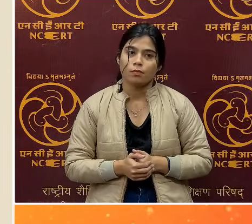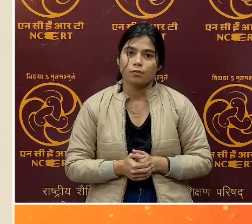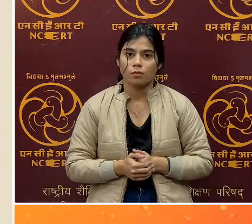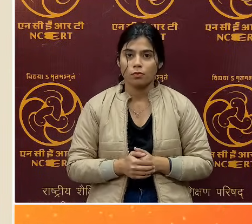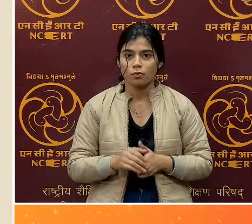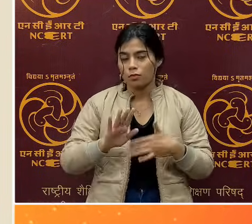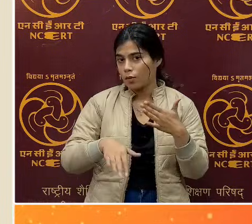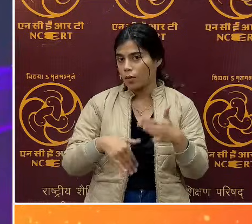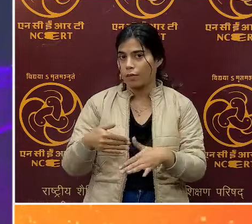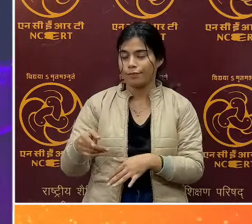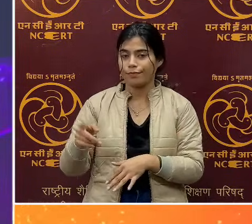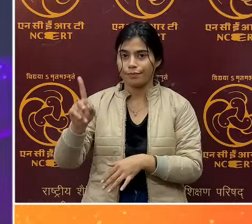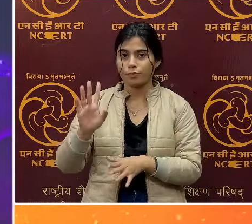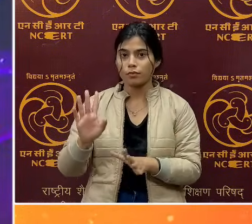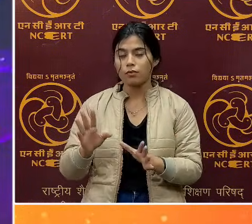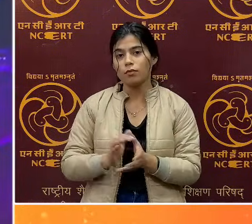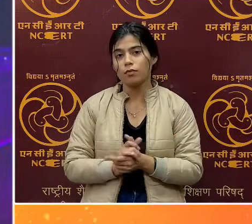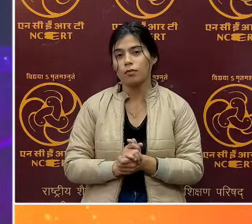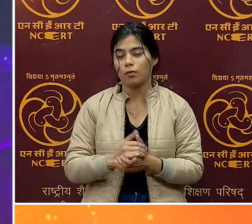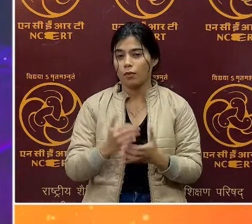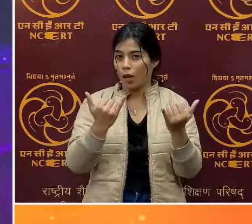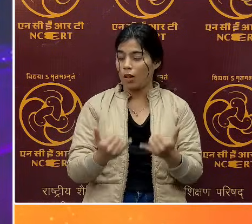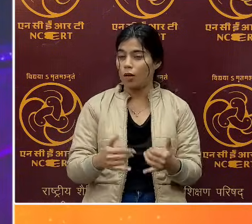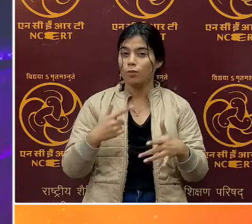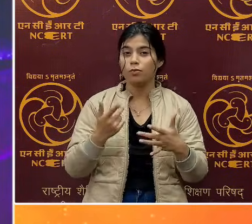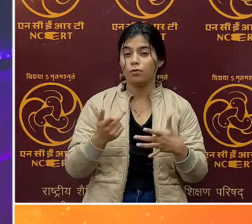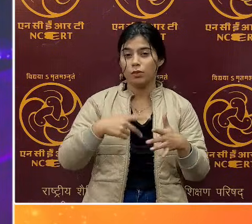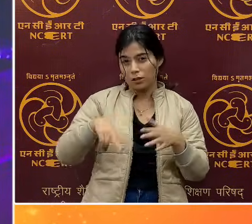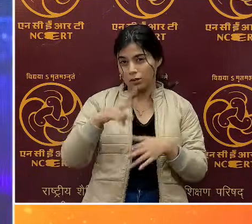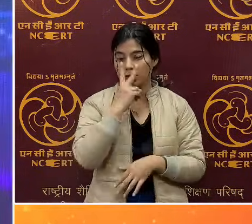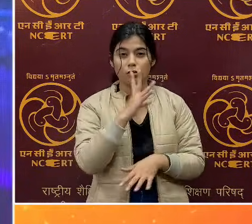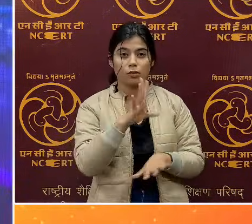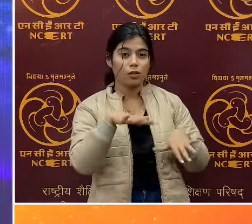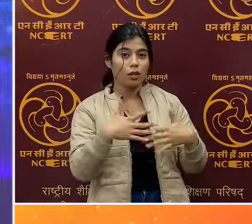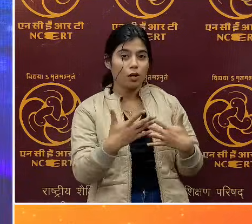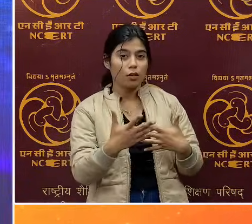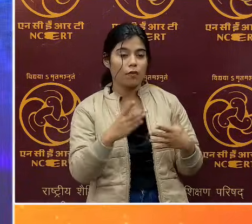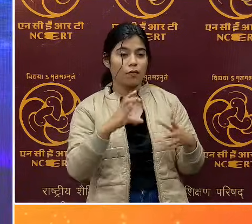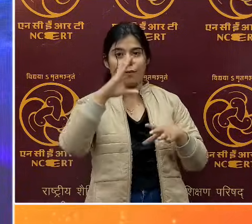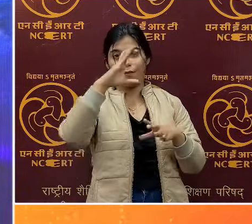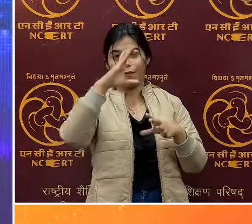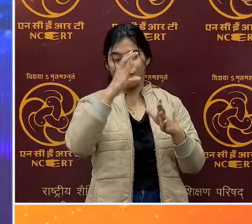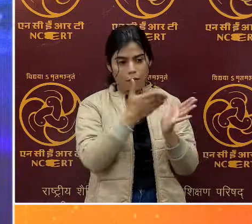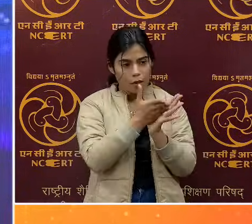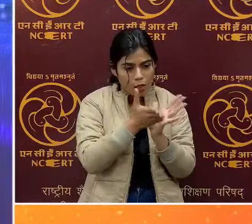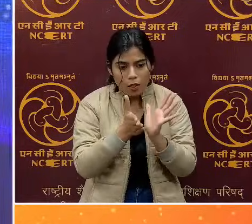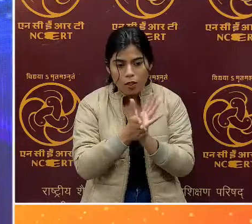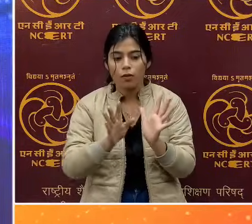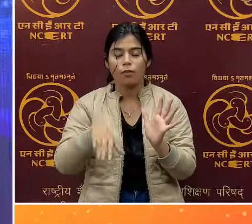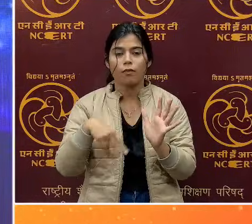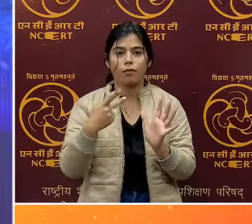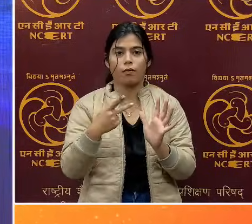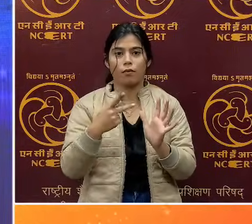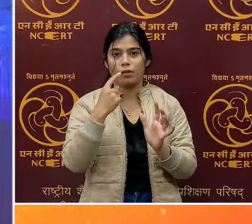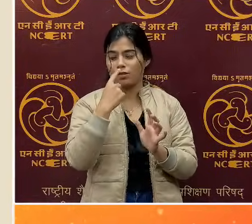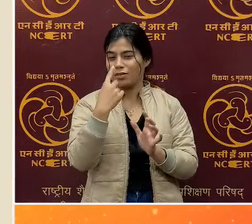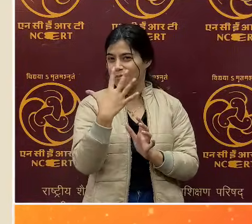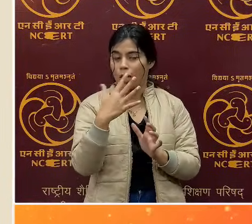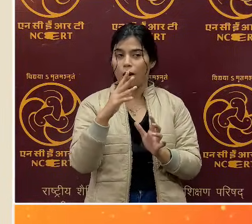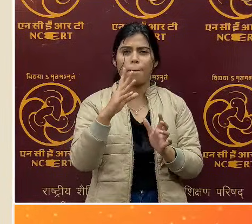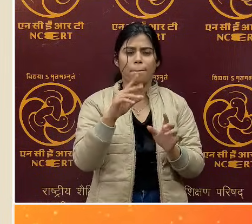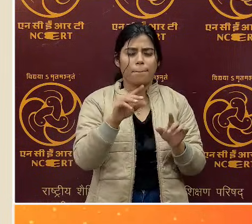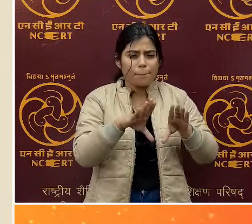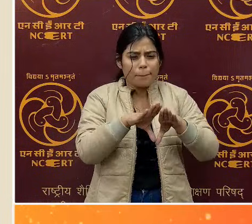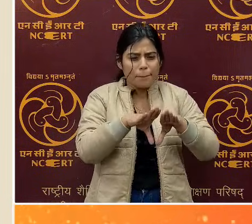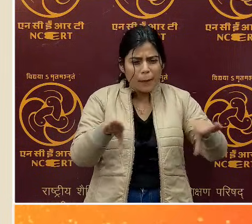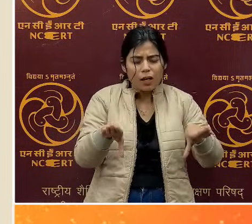So next we have. Yes. Now we see that what are the characteristics of image formed by a plane mirror. Now plane mirror